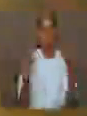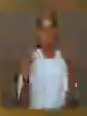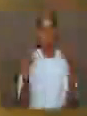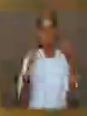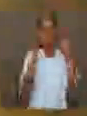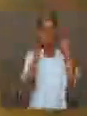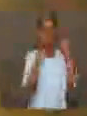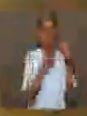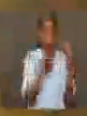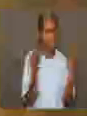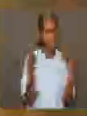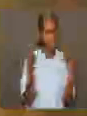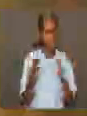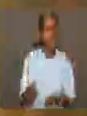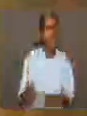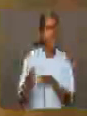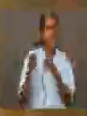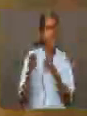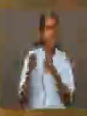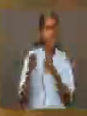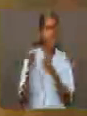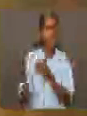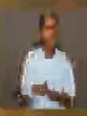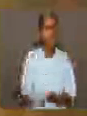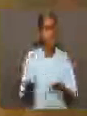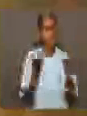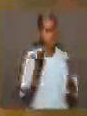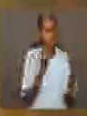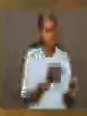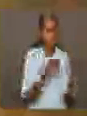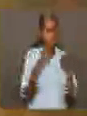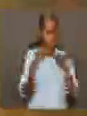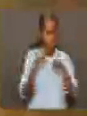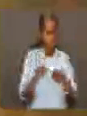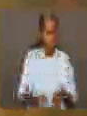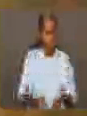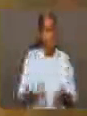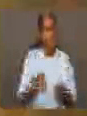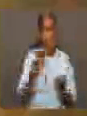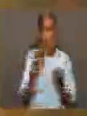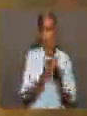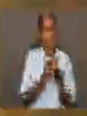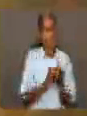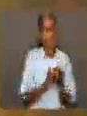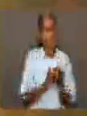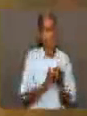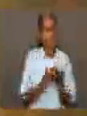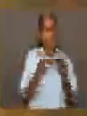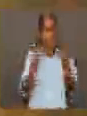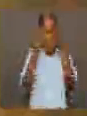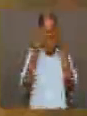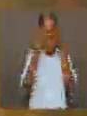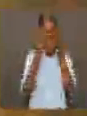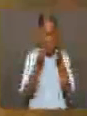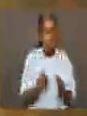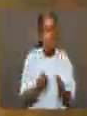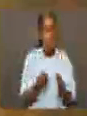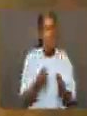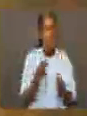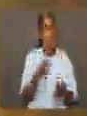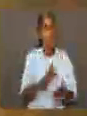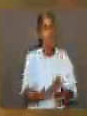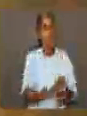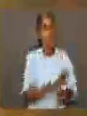Hello, teacher. Hello, students. Welcome to today's lesson on determining the